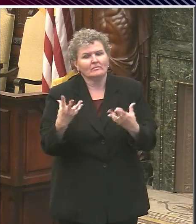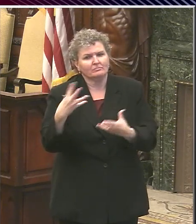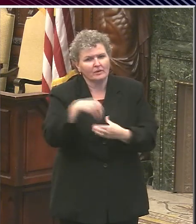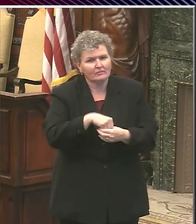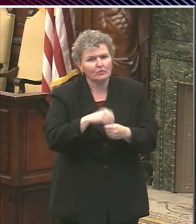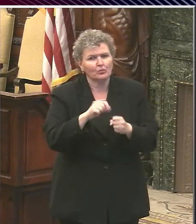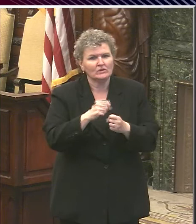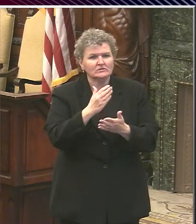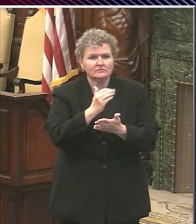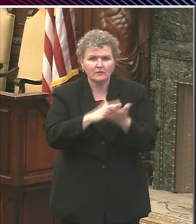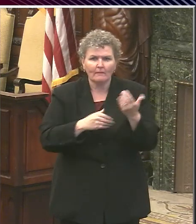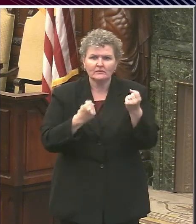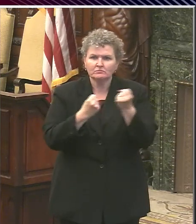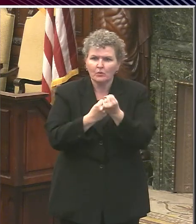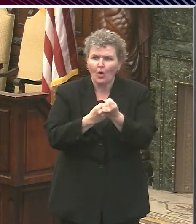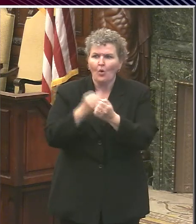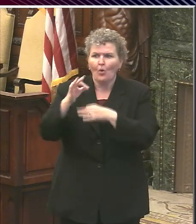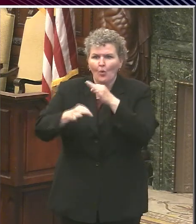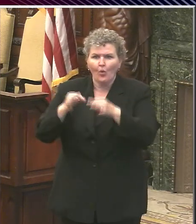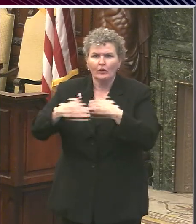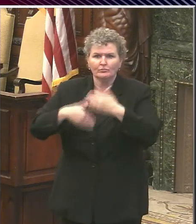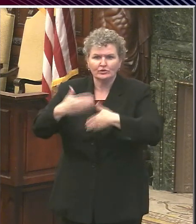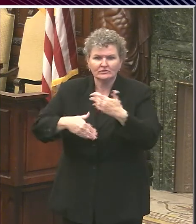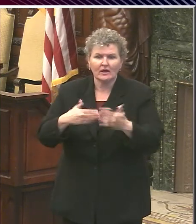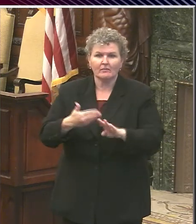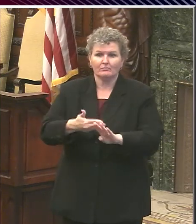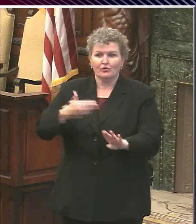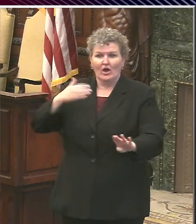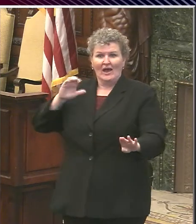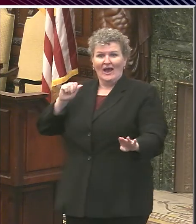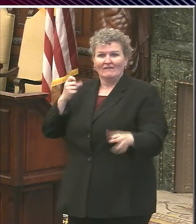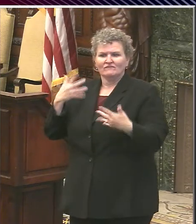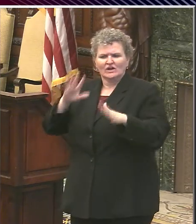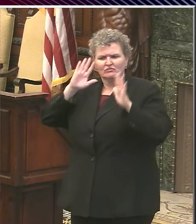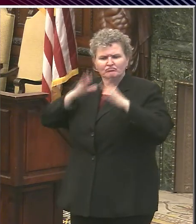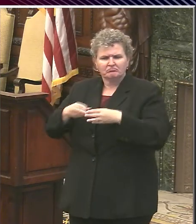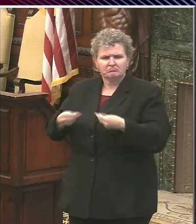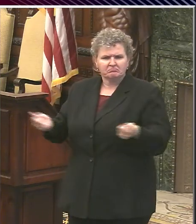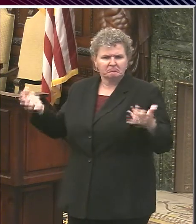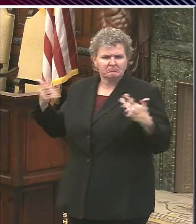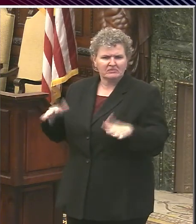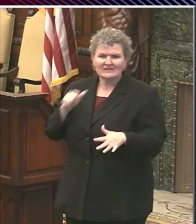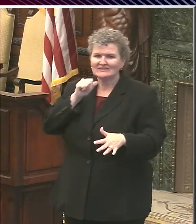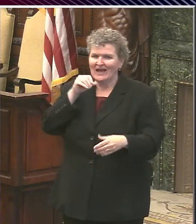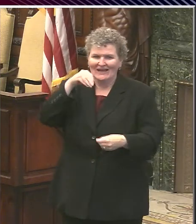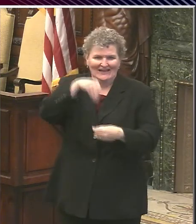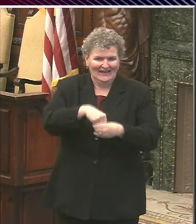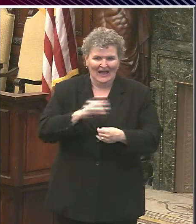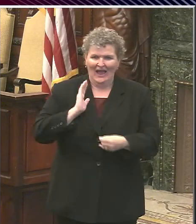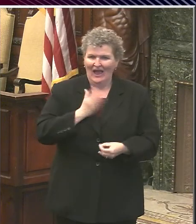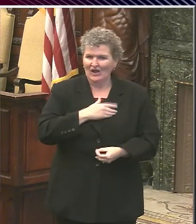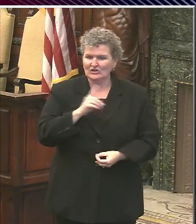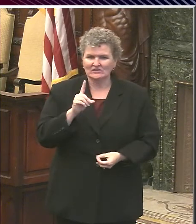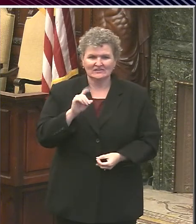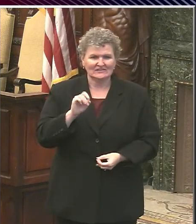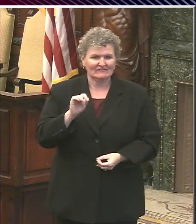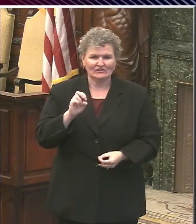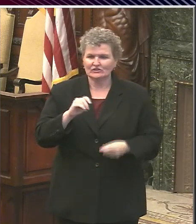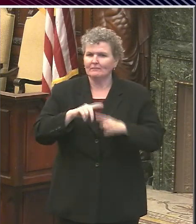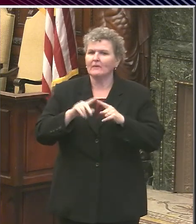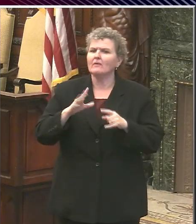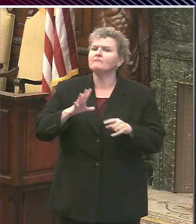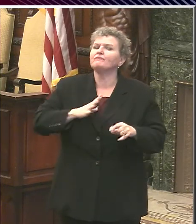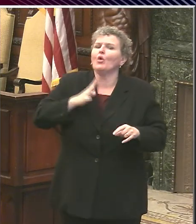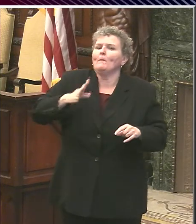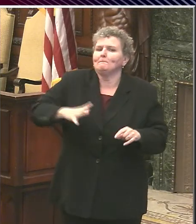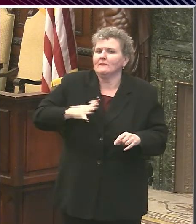courts. So some of those prior cases could also be settled, not through the diversion program, but more informally. Got it.